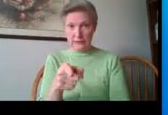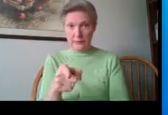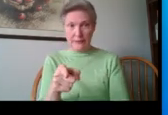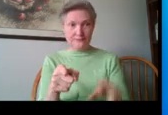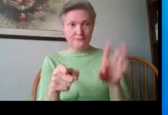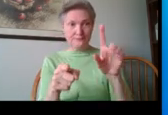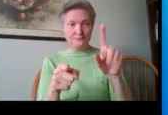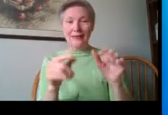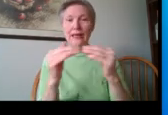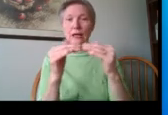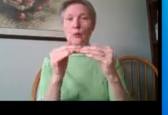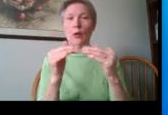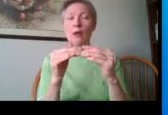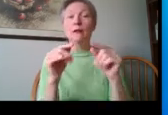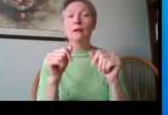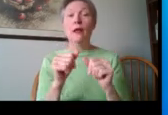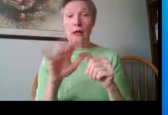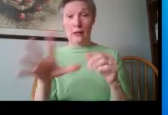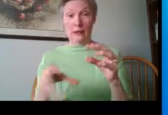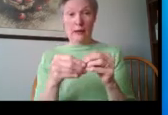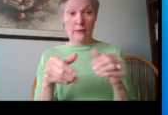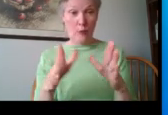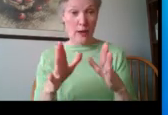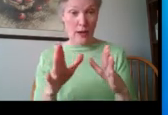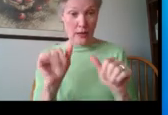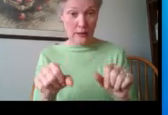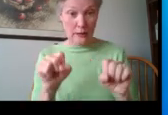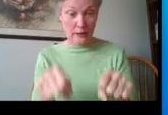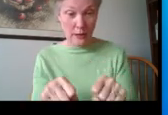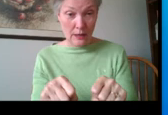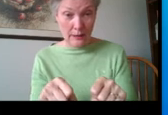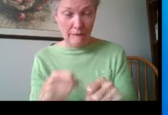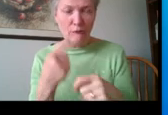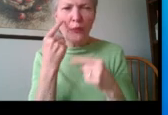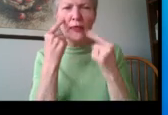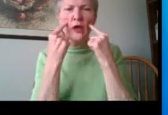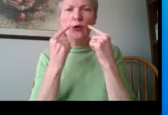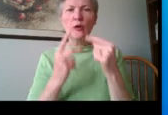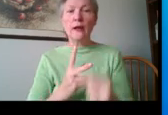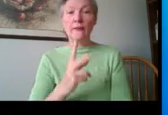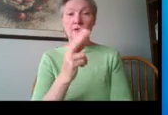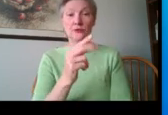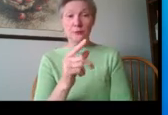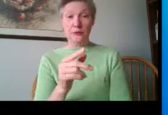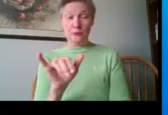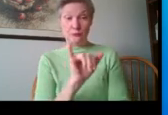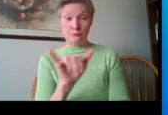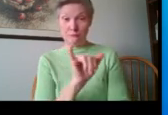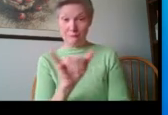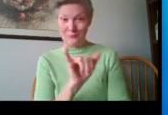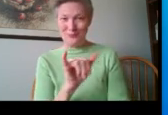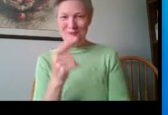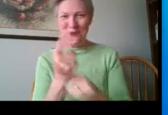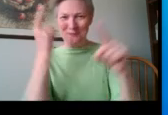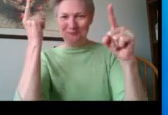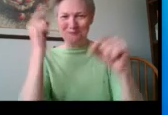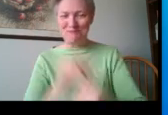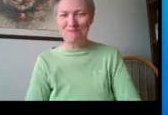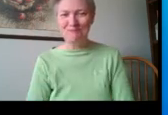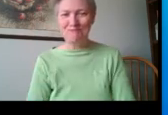equal pieces. There's another way that I could cut it. And if you were thinking you could cut it this way too, you're absolutely